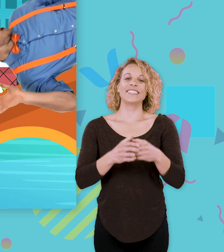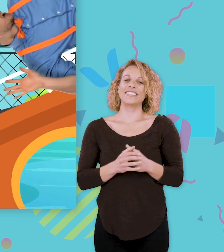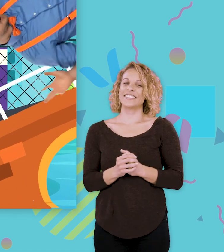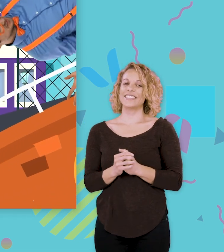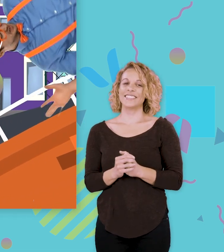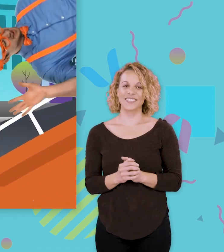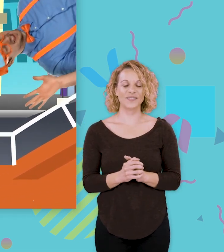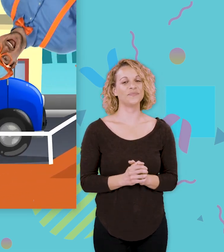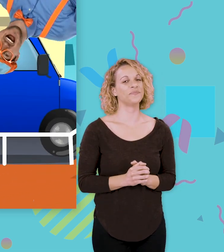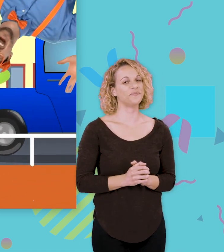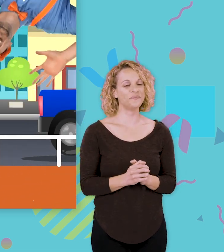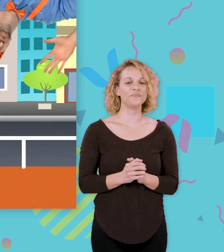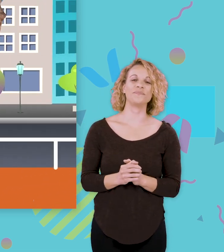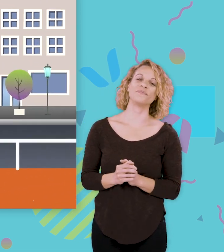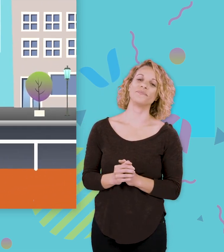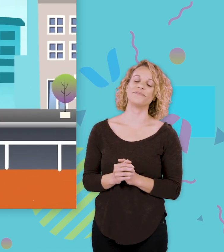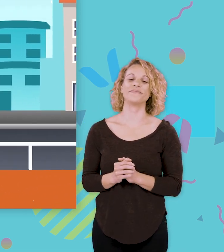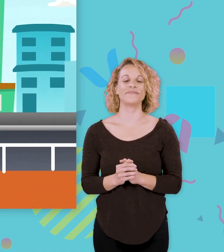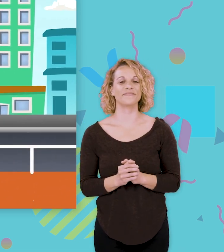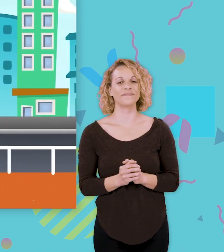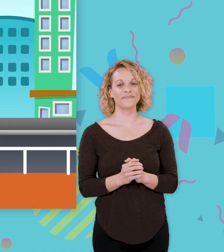police cars.